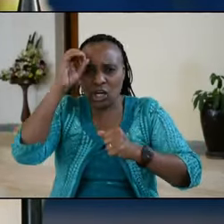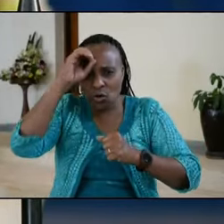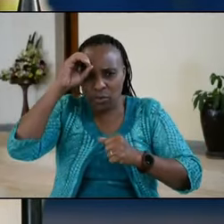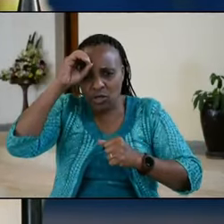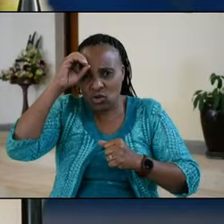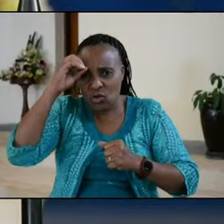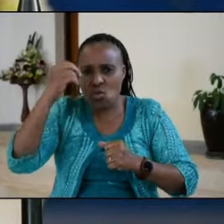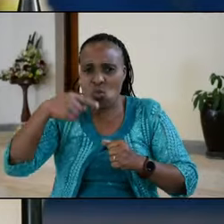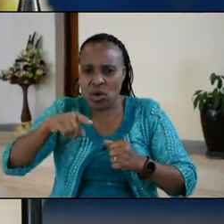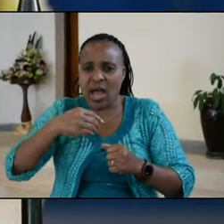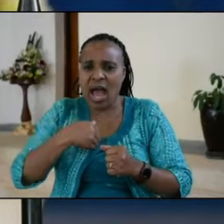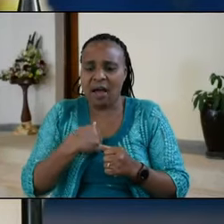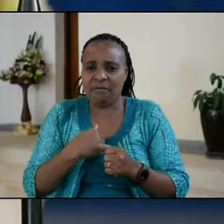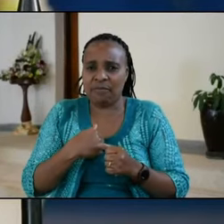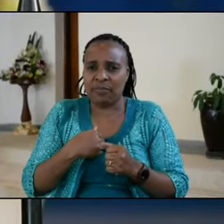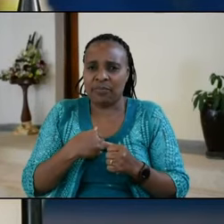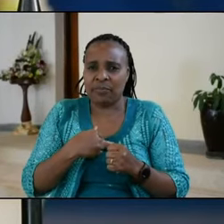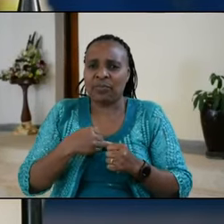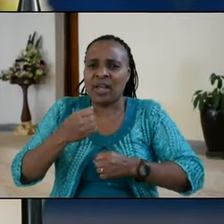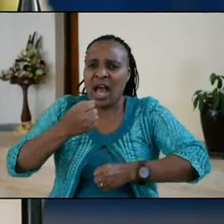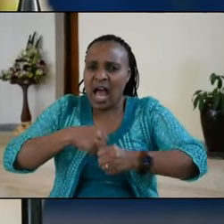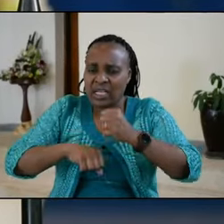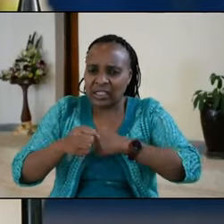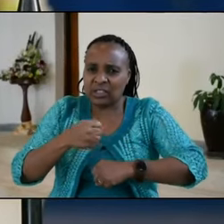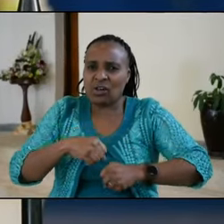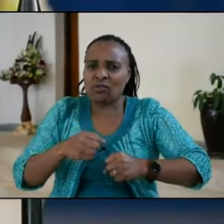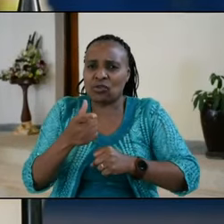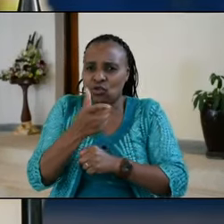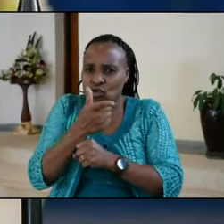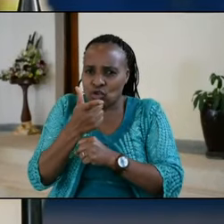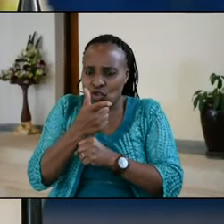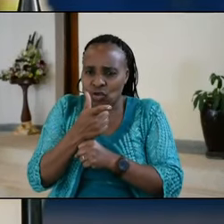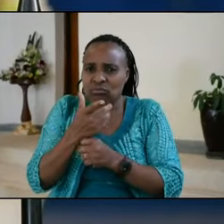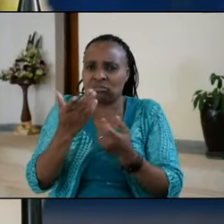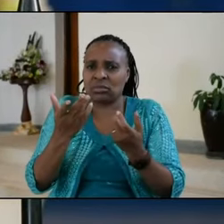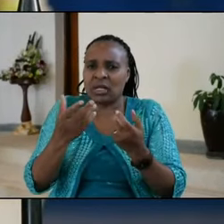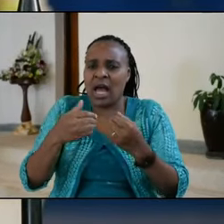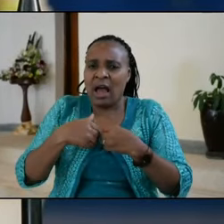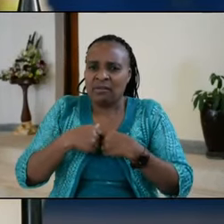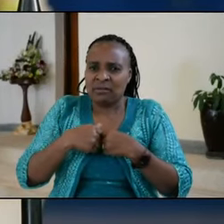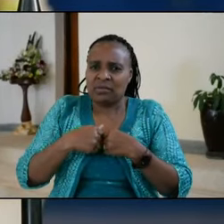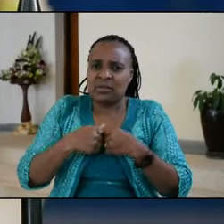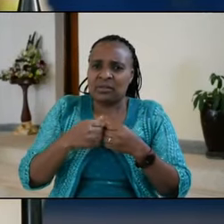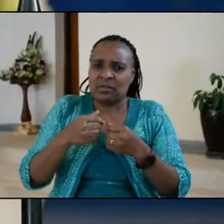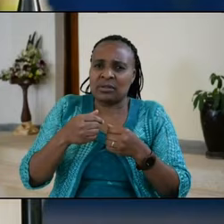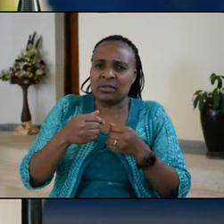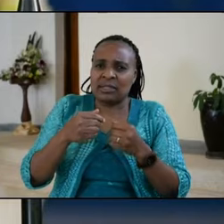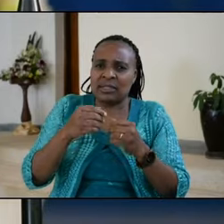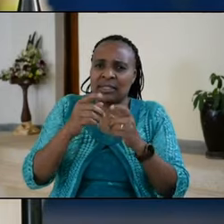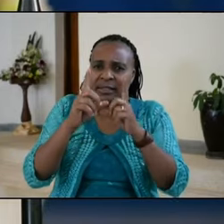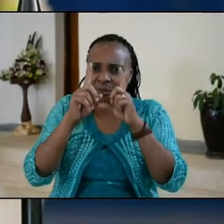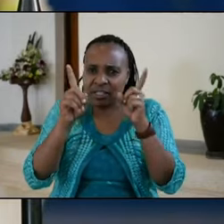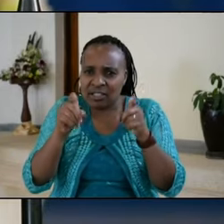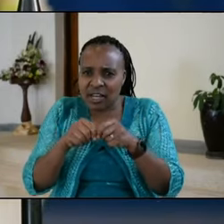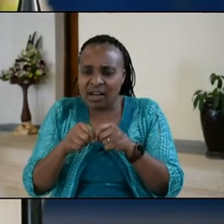hold. Those who are active users of social media have seen a clip doing rounds a few